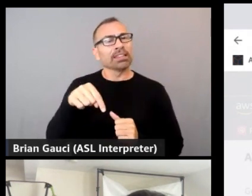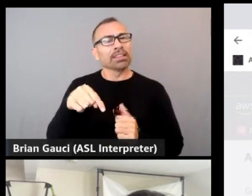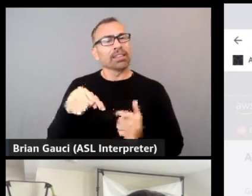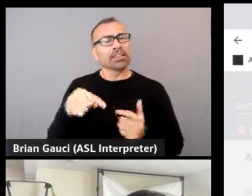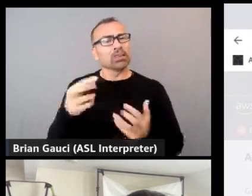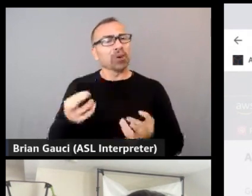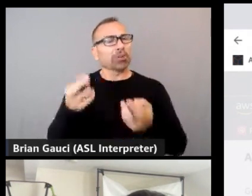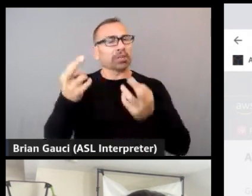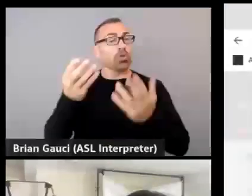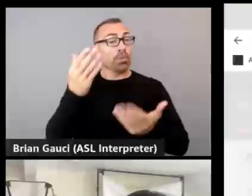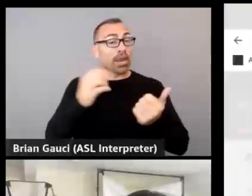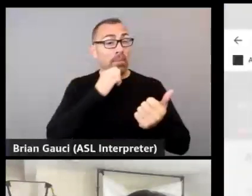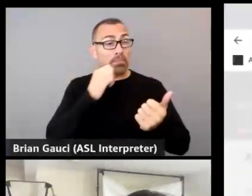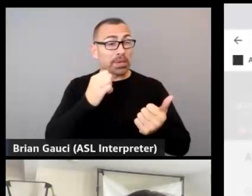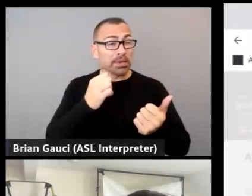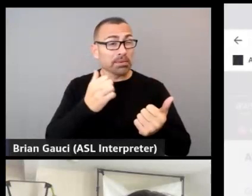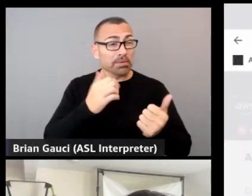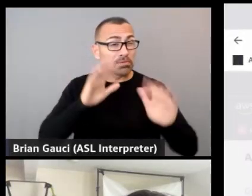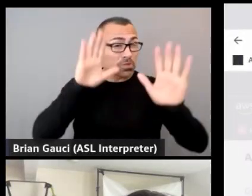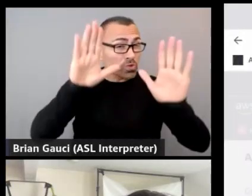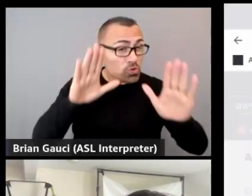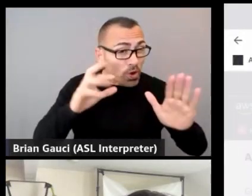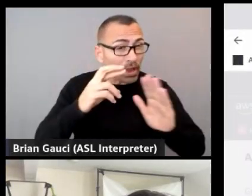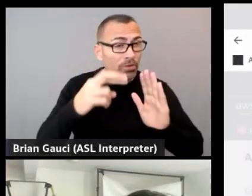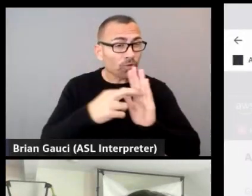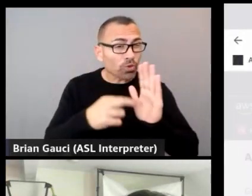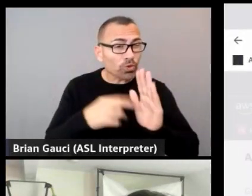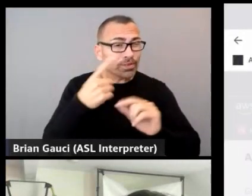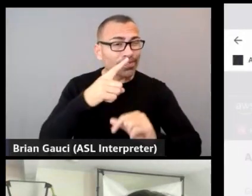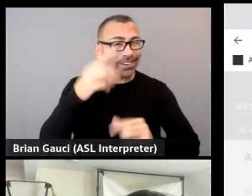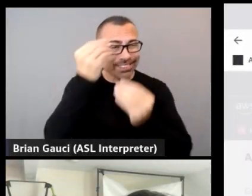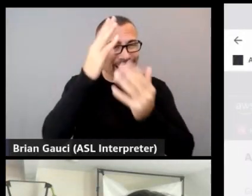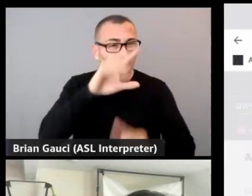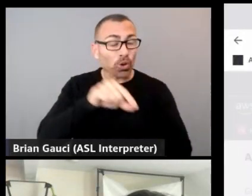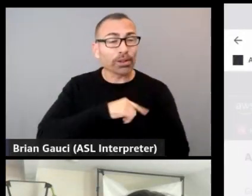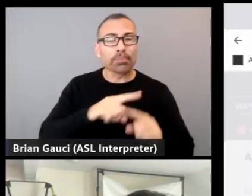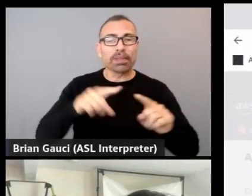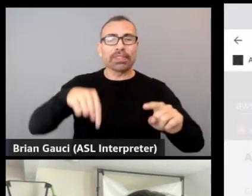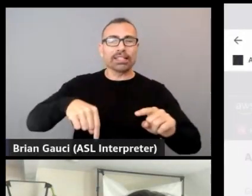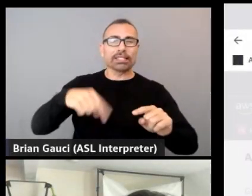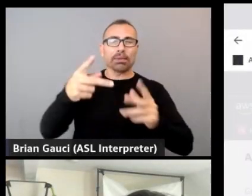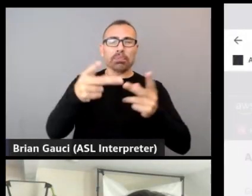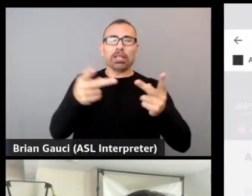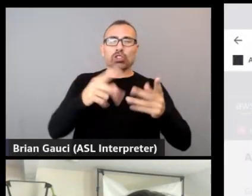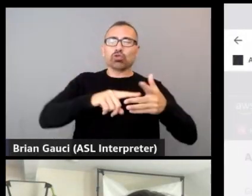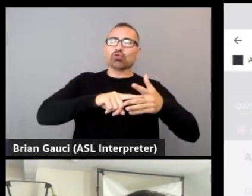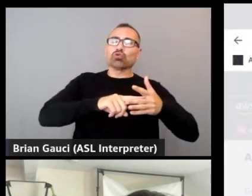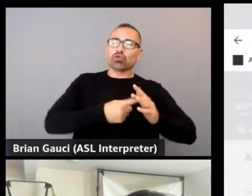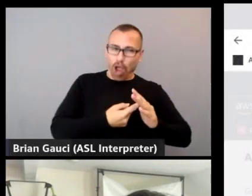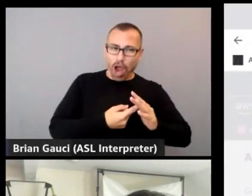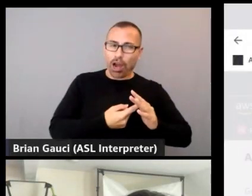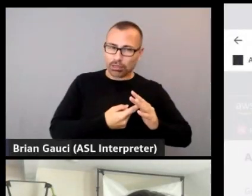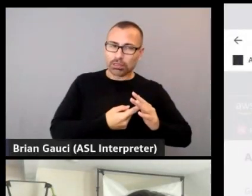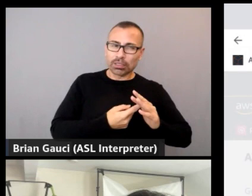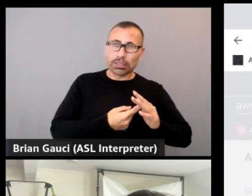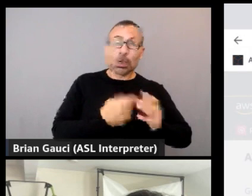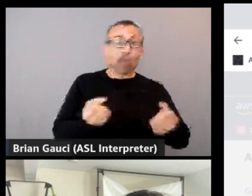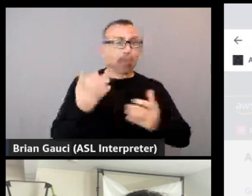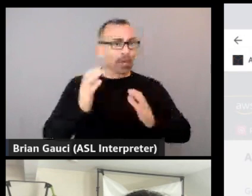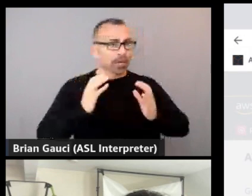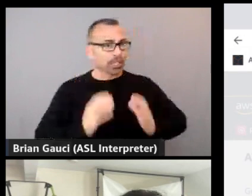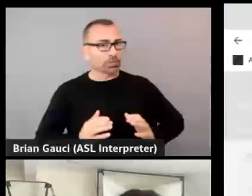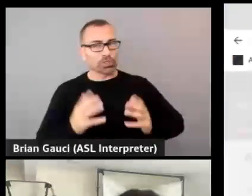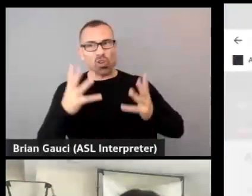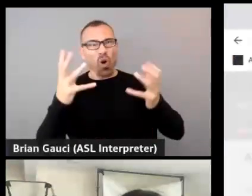but this is at least a starting point. We've heard from a lot of customers that they want to sit down and they want to create these rules for their data, but they don't even know where to